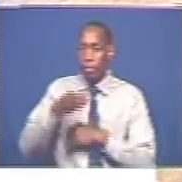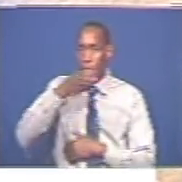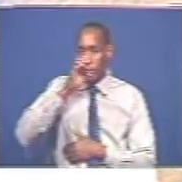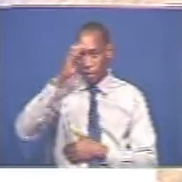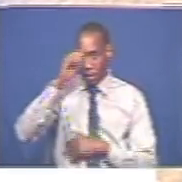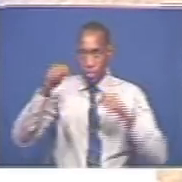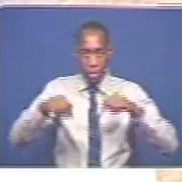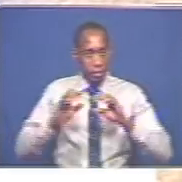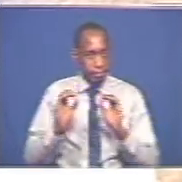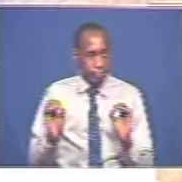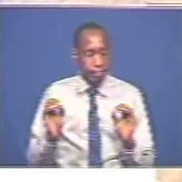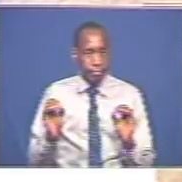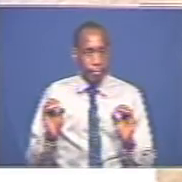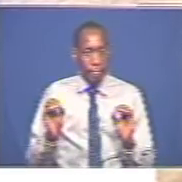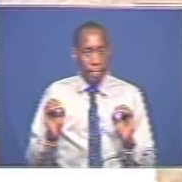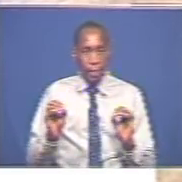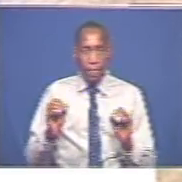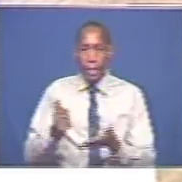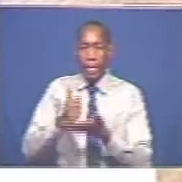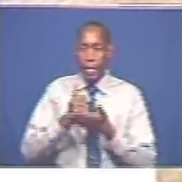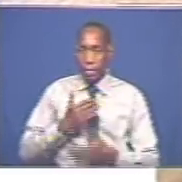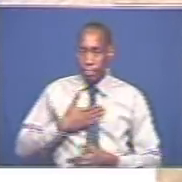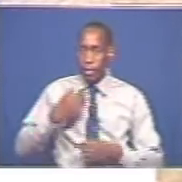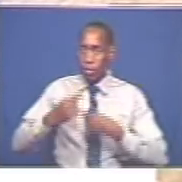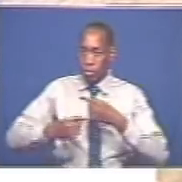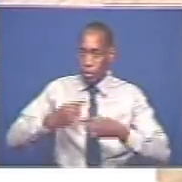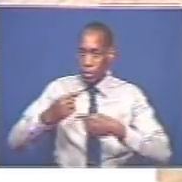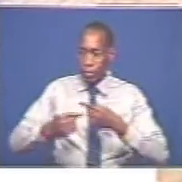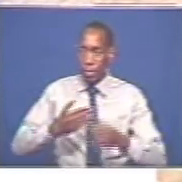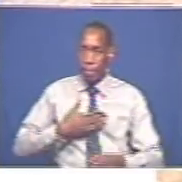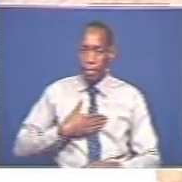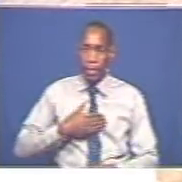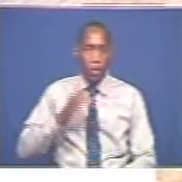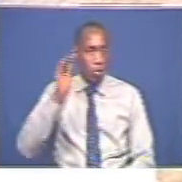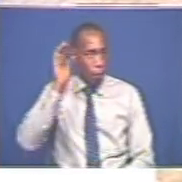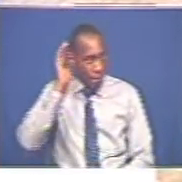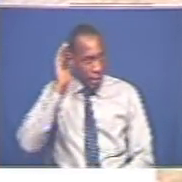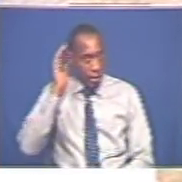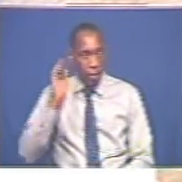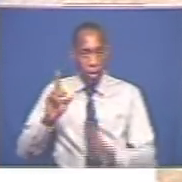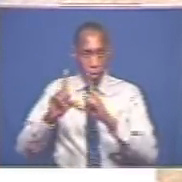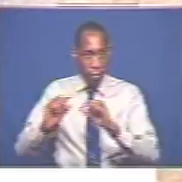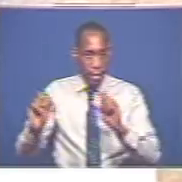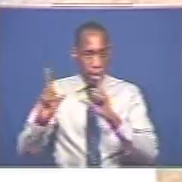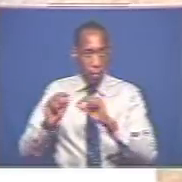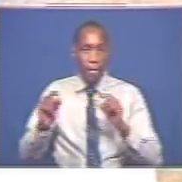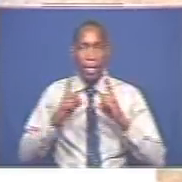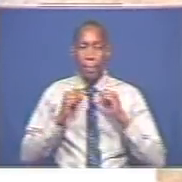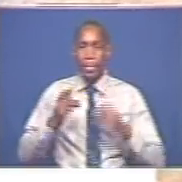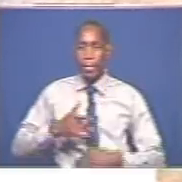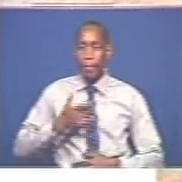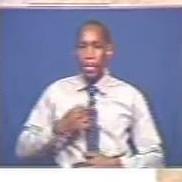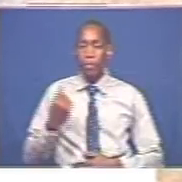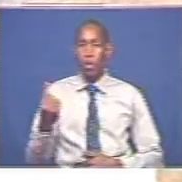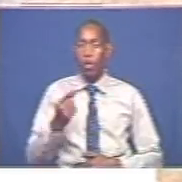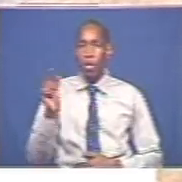today. Yeah. And that kept me going, because I used to hear or listen to what he's telling me, because I felt he's the only one